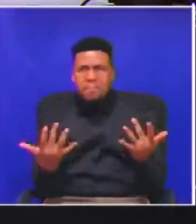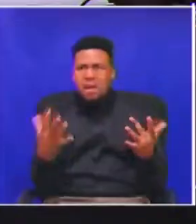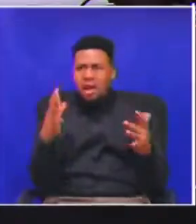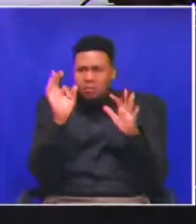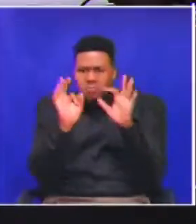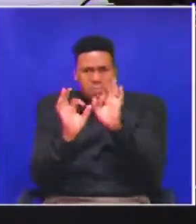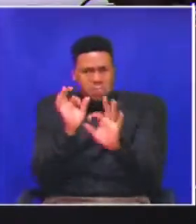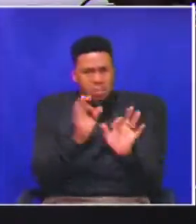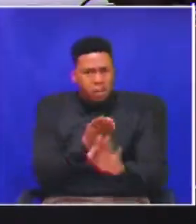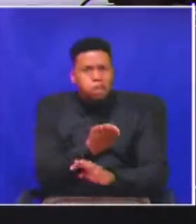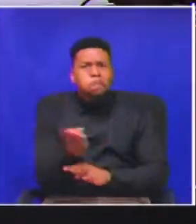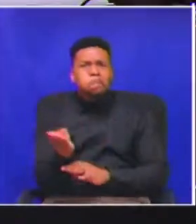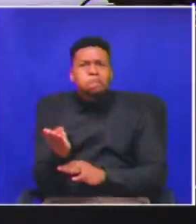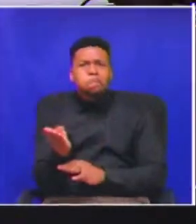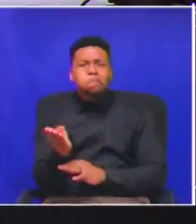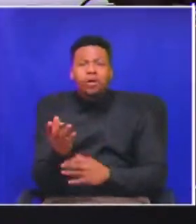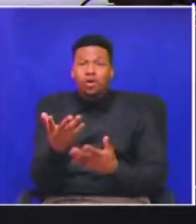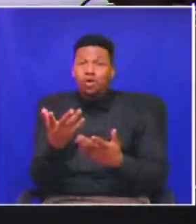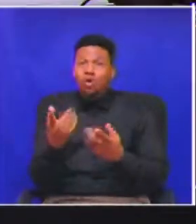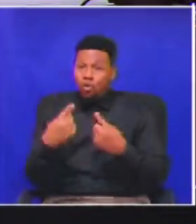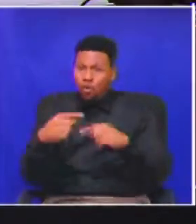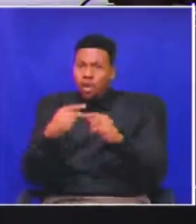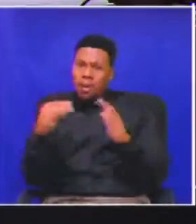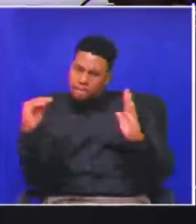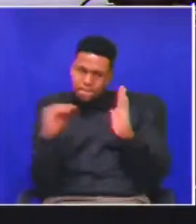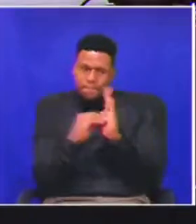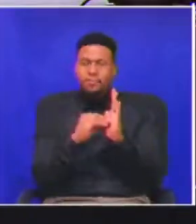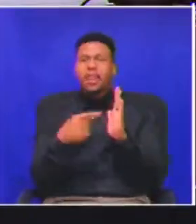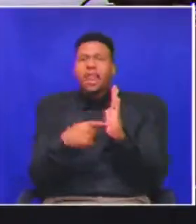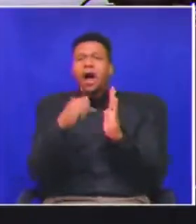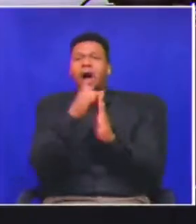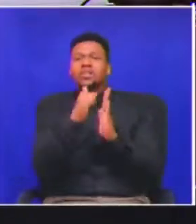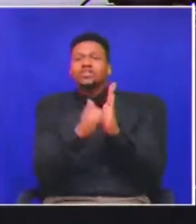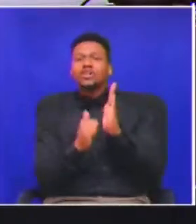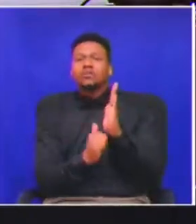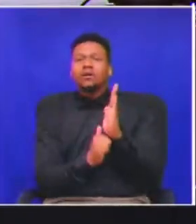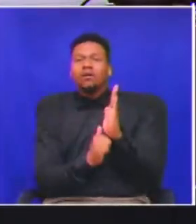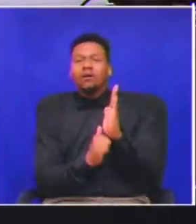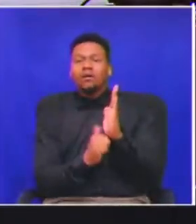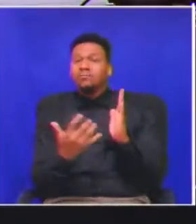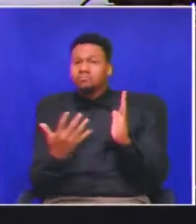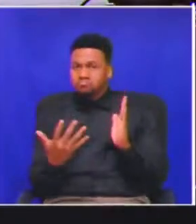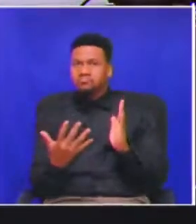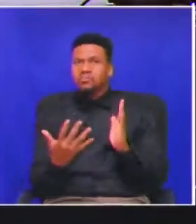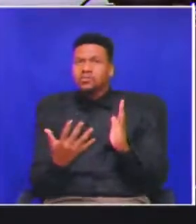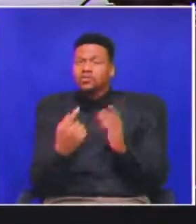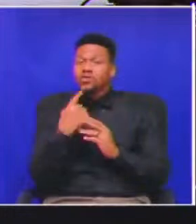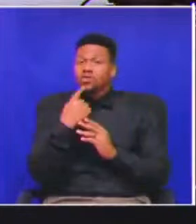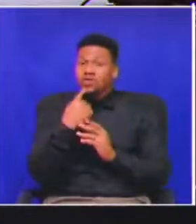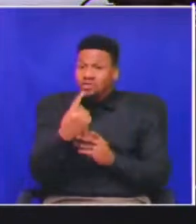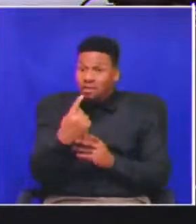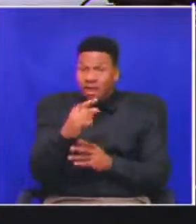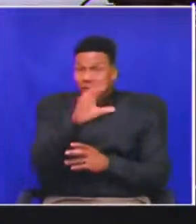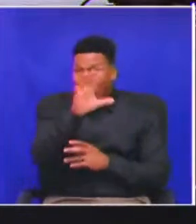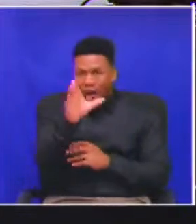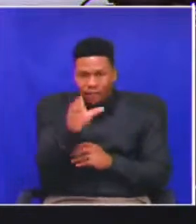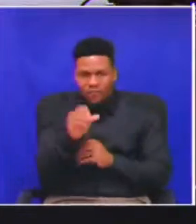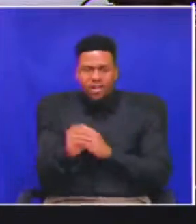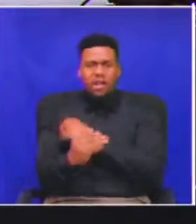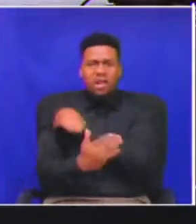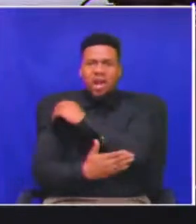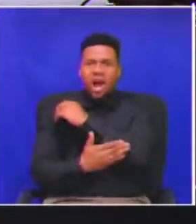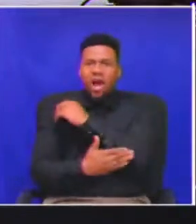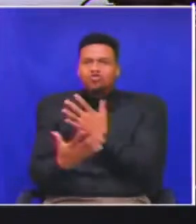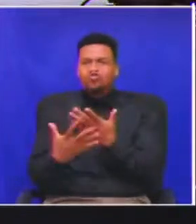minerals on the agenda. Forever and in a day, African countries have just been extractors